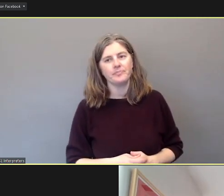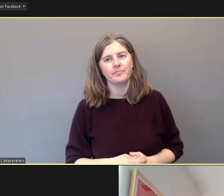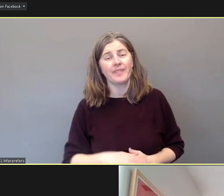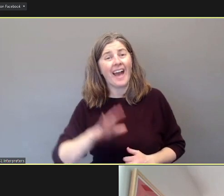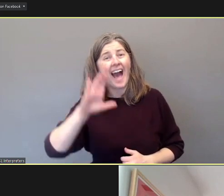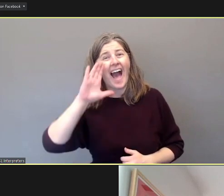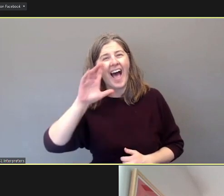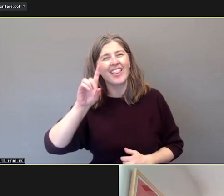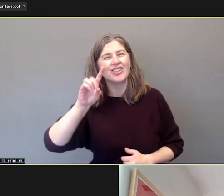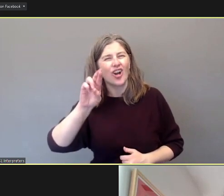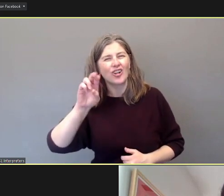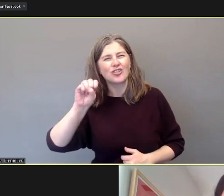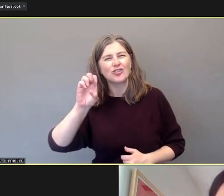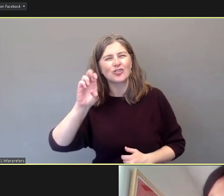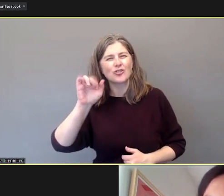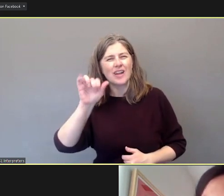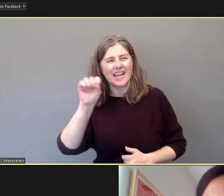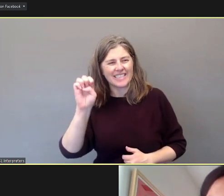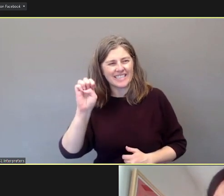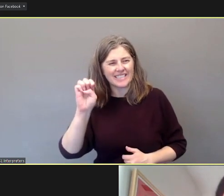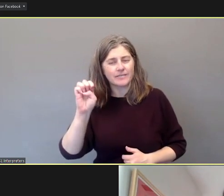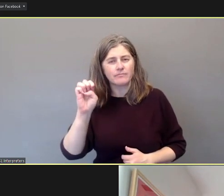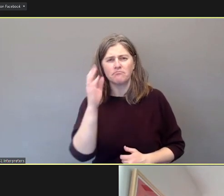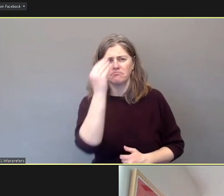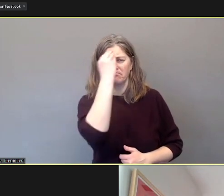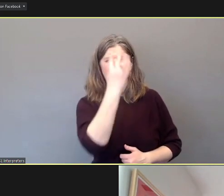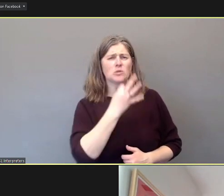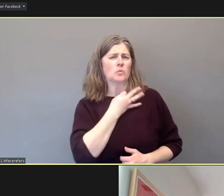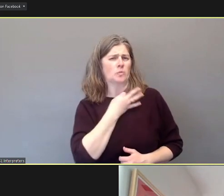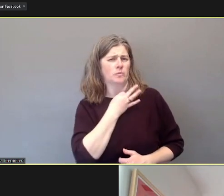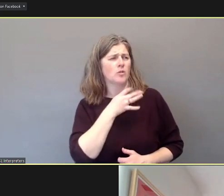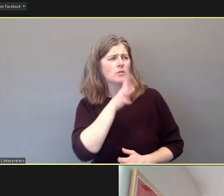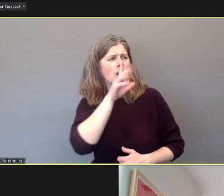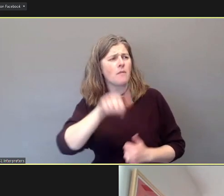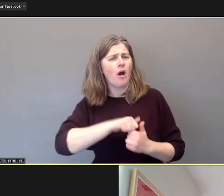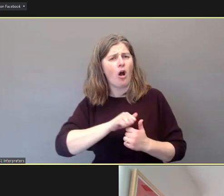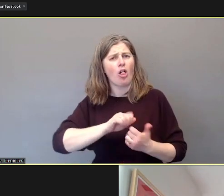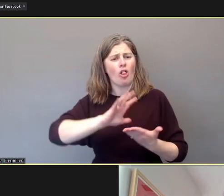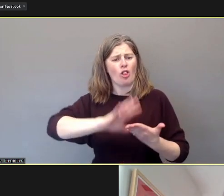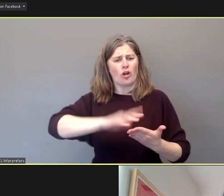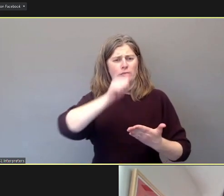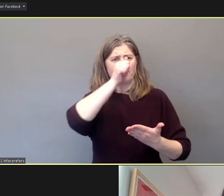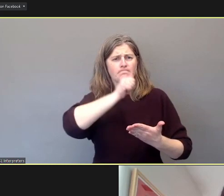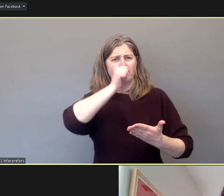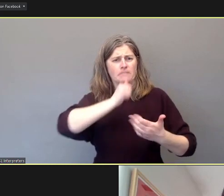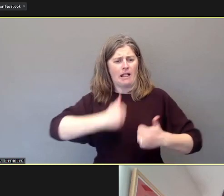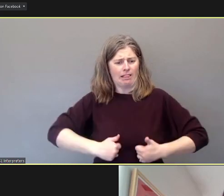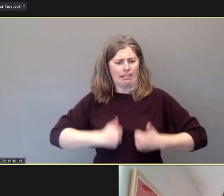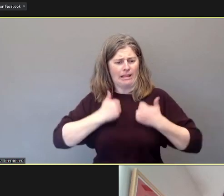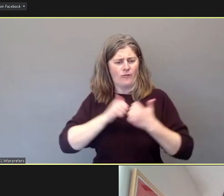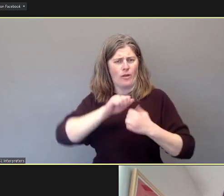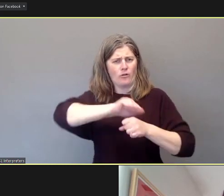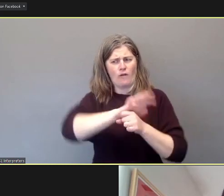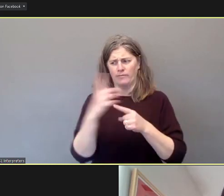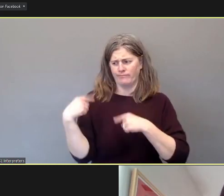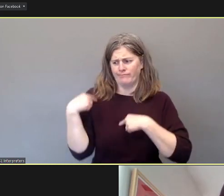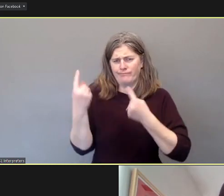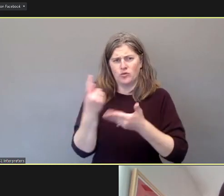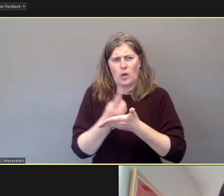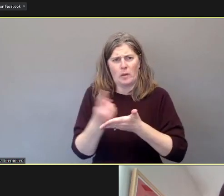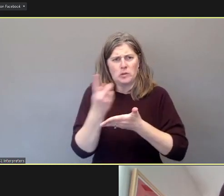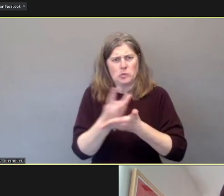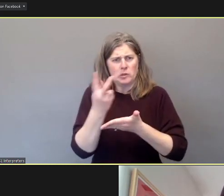Hi, Dr. Grace. I'm just wondering, you talked about learning to live with COVID in the past few weeks,